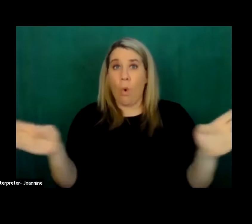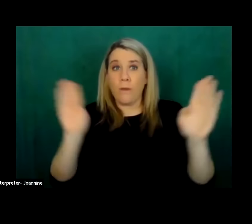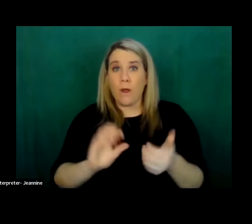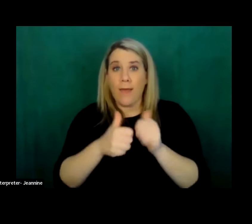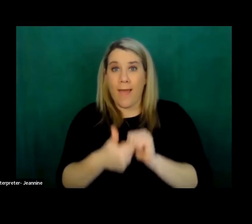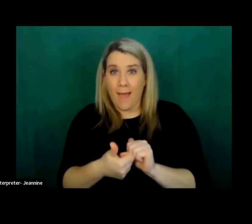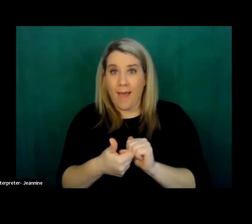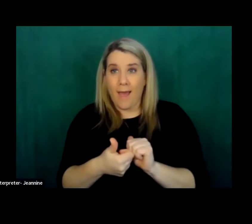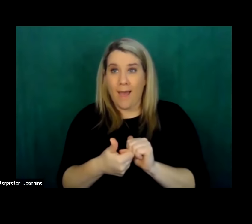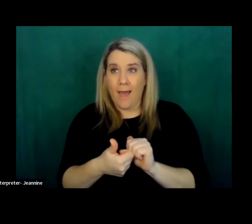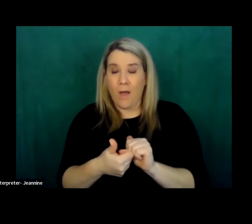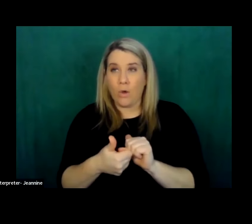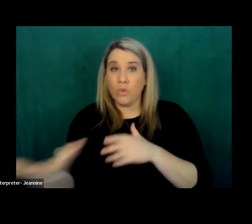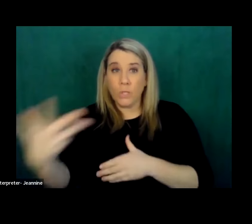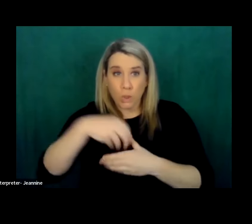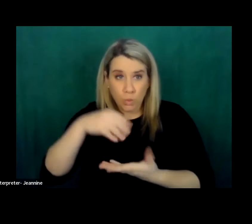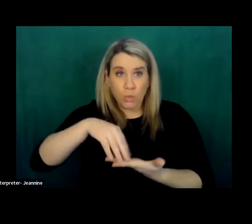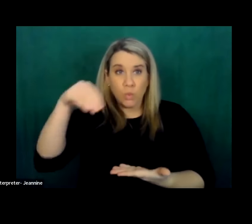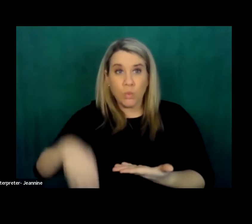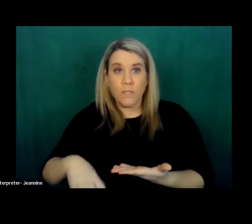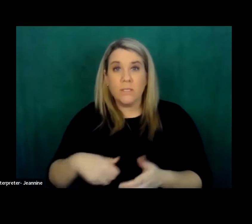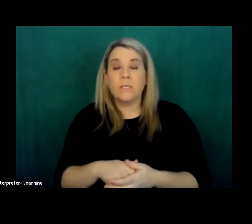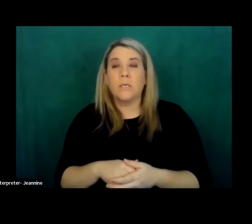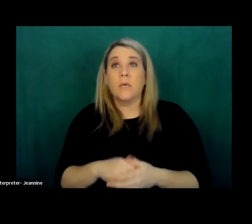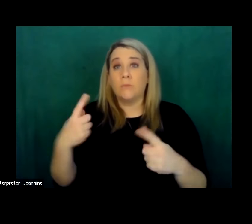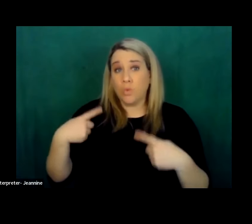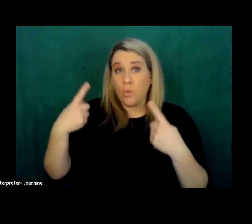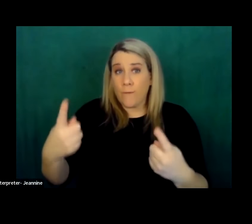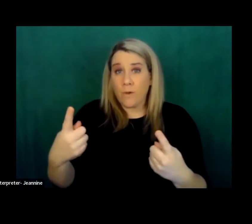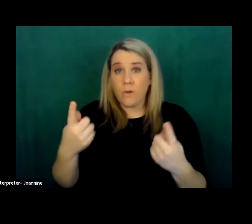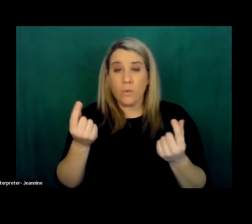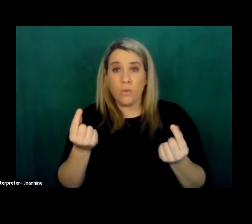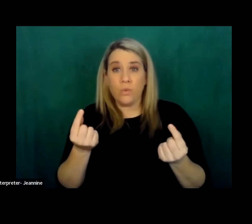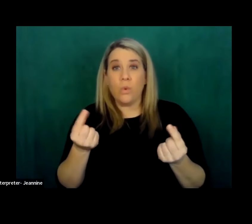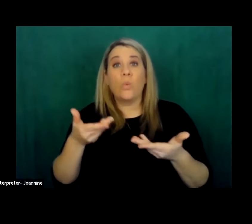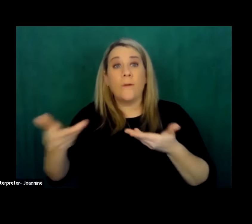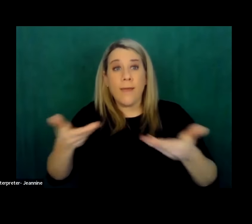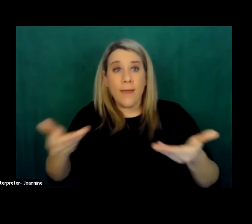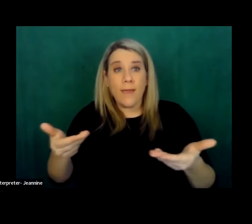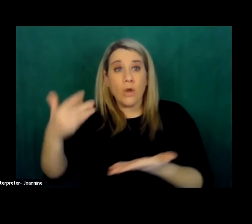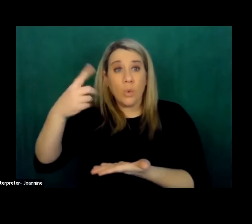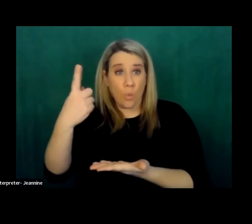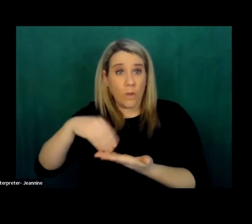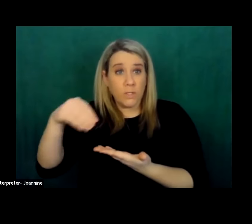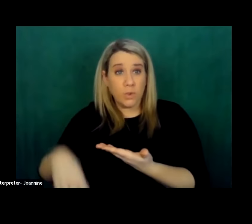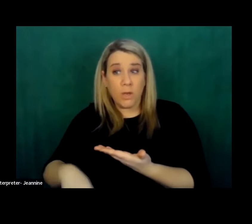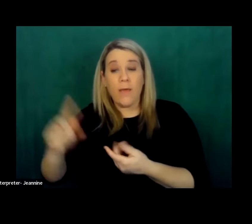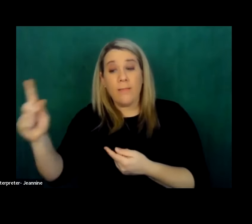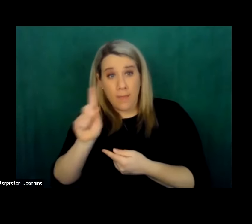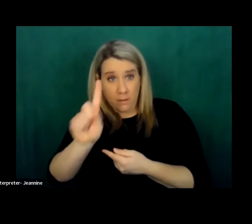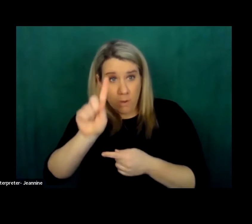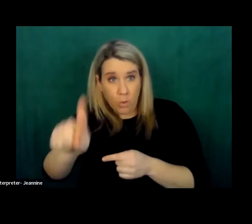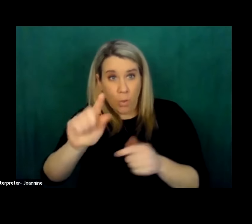the students. But so far, what has happened is we've hired a student, they attend class